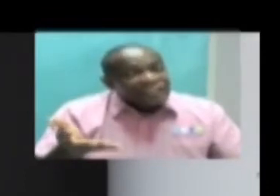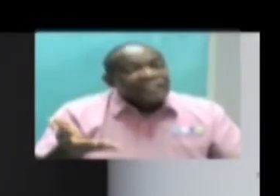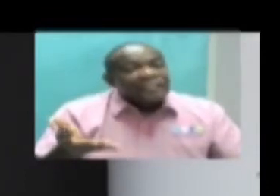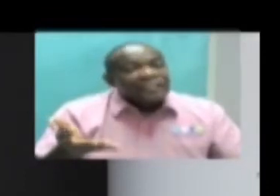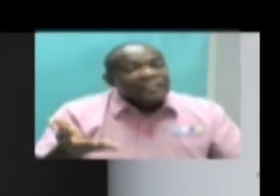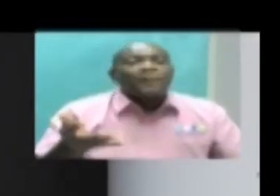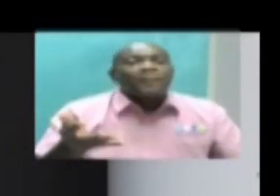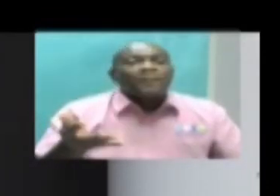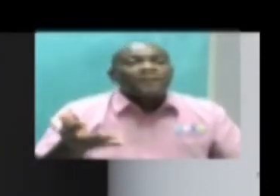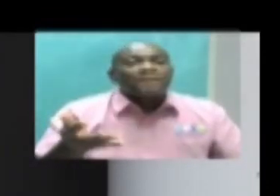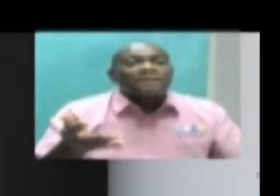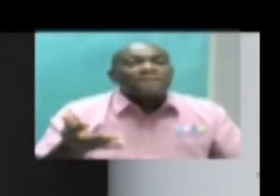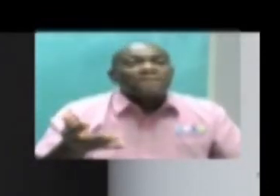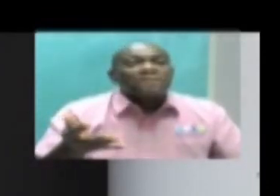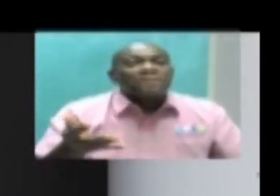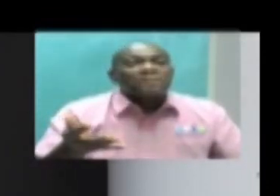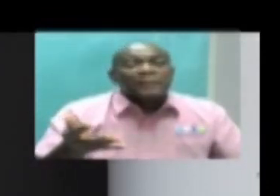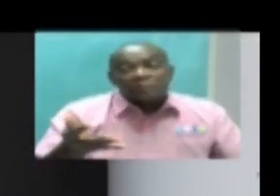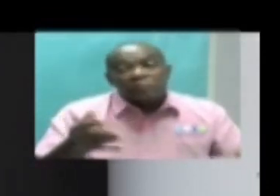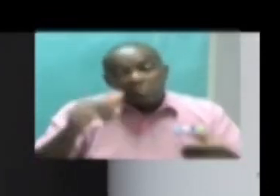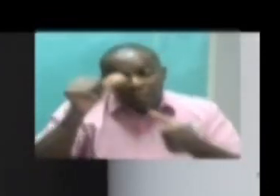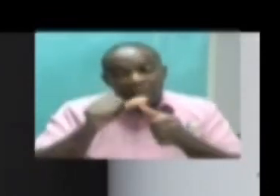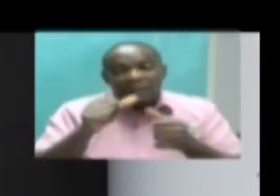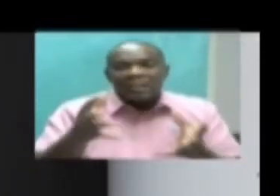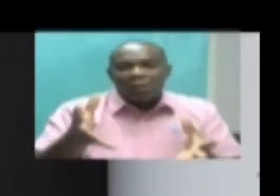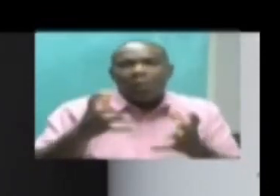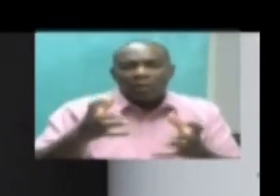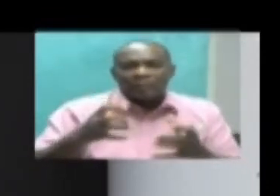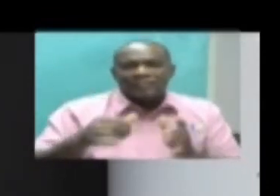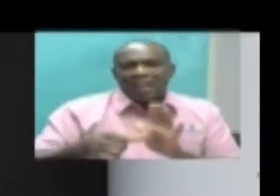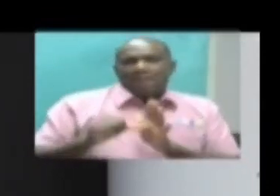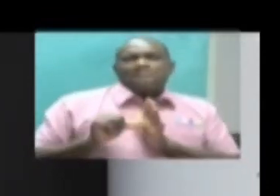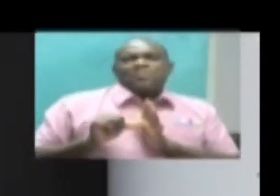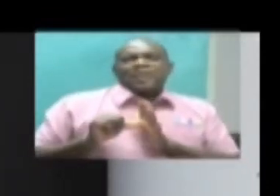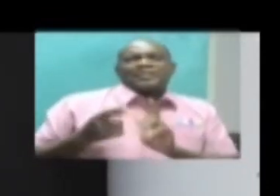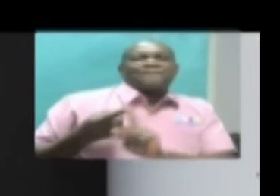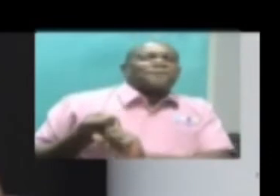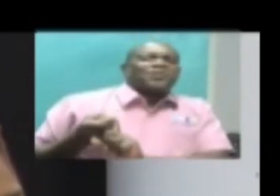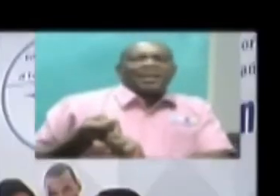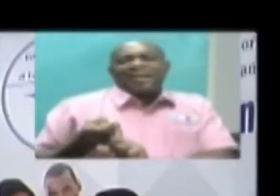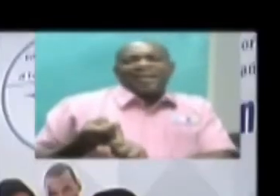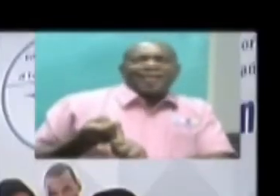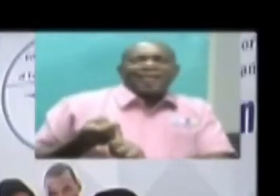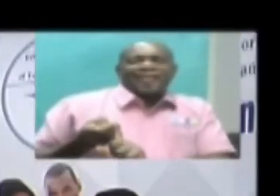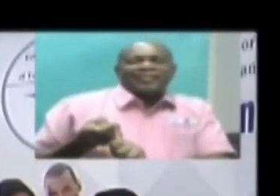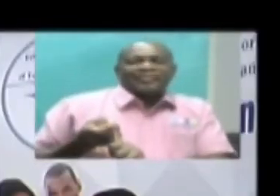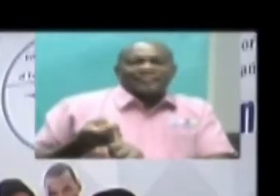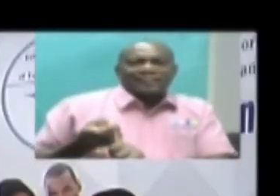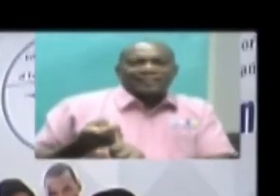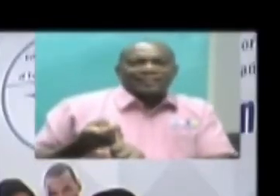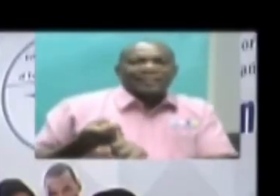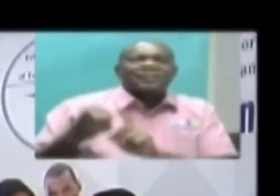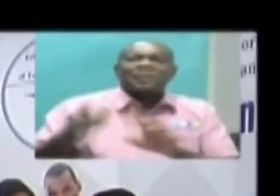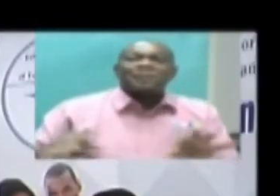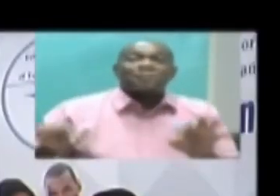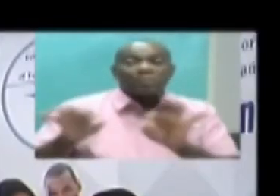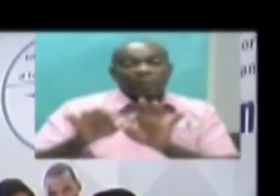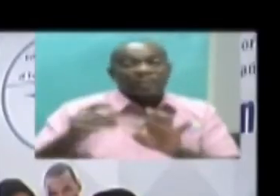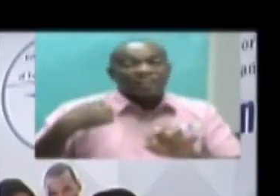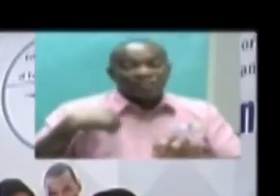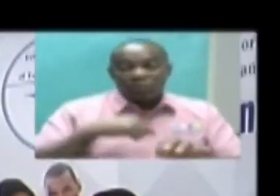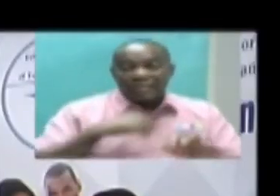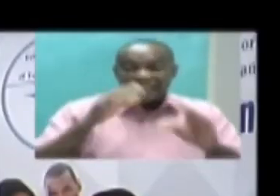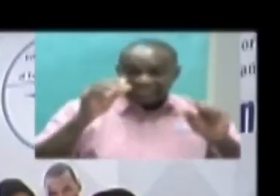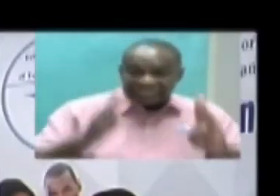there. They want to look good in front of their friends. And so we have to work within that reality. We have to continue to teach, and we have to put systems in